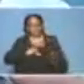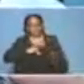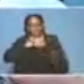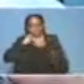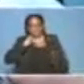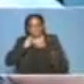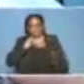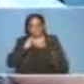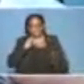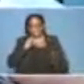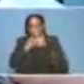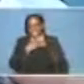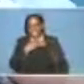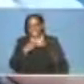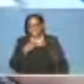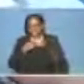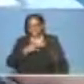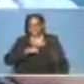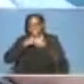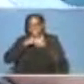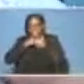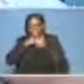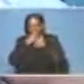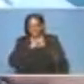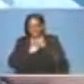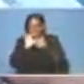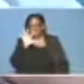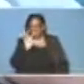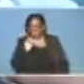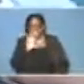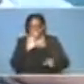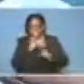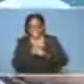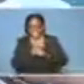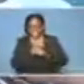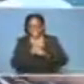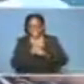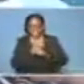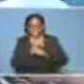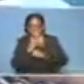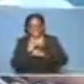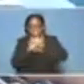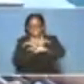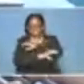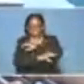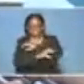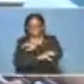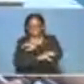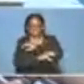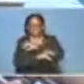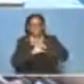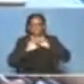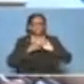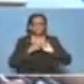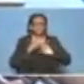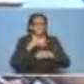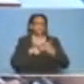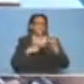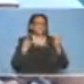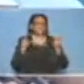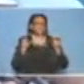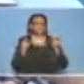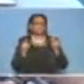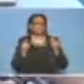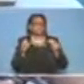proud to be Bahamian, and I'm proud that we've reached 50 years. So I started thinking last year, what can we do